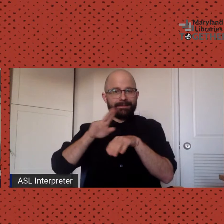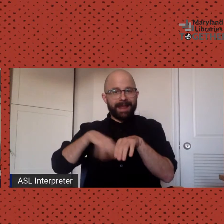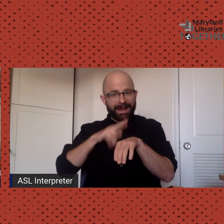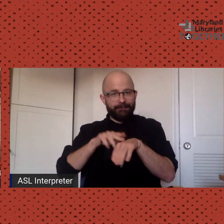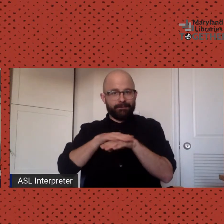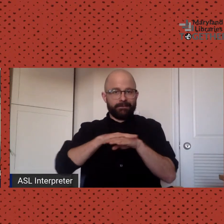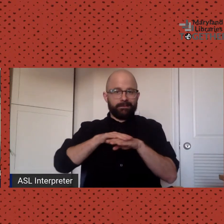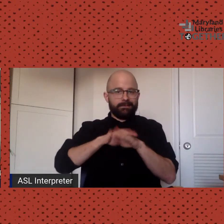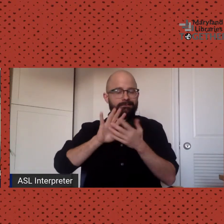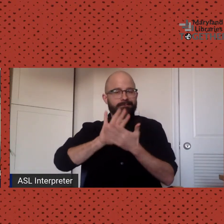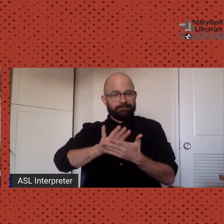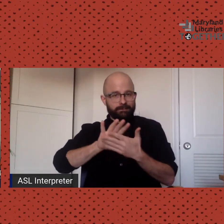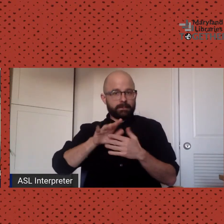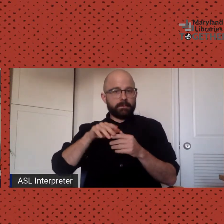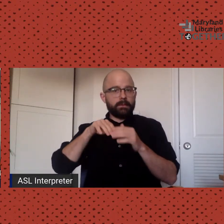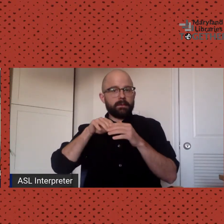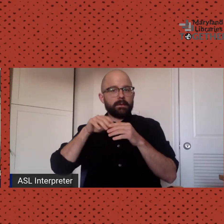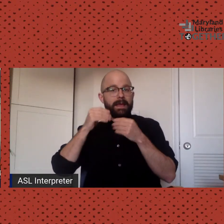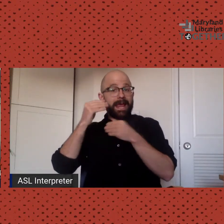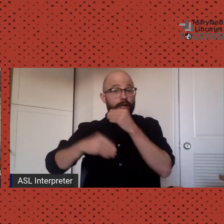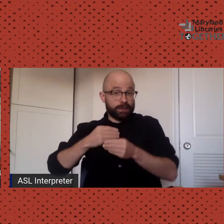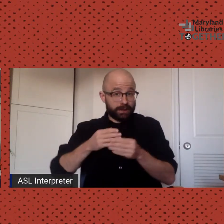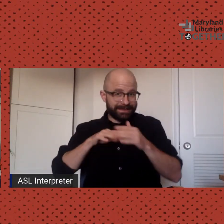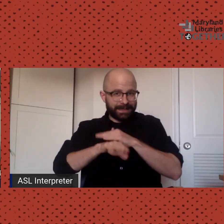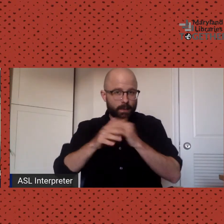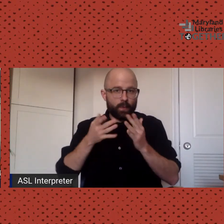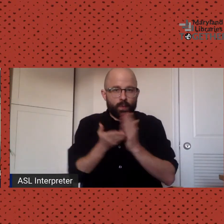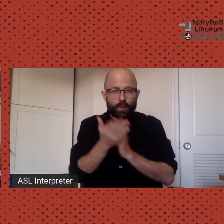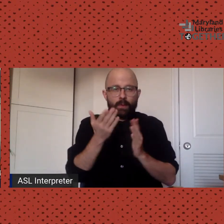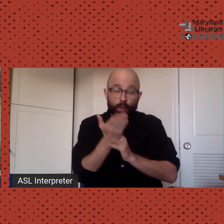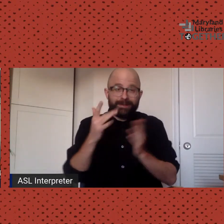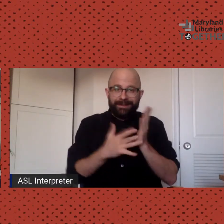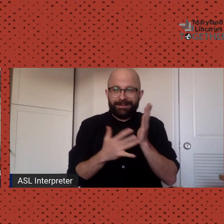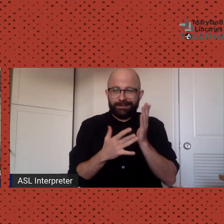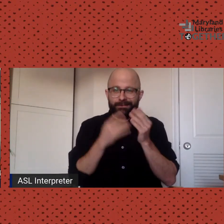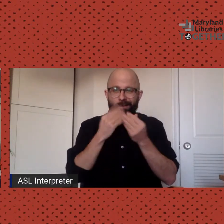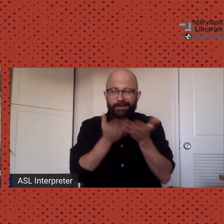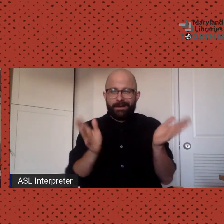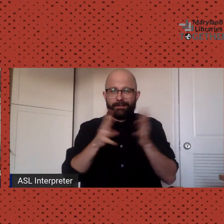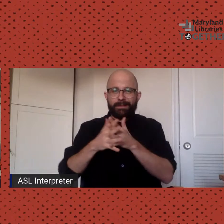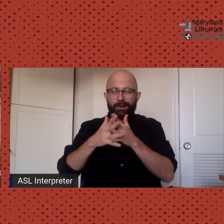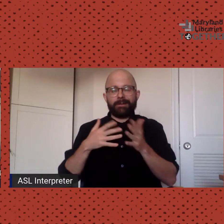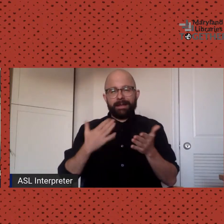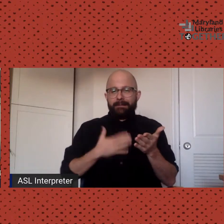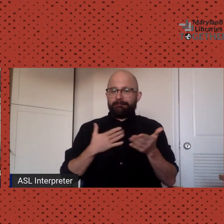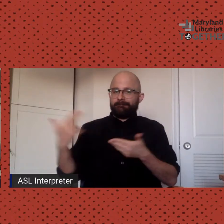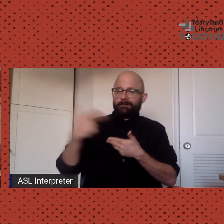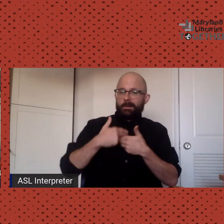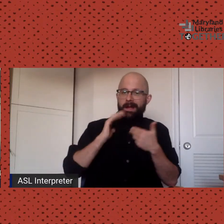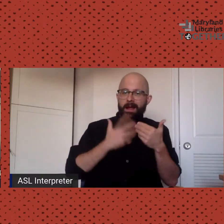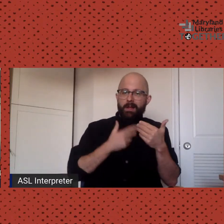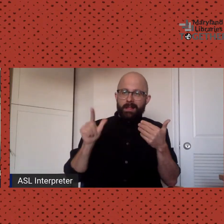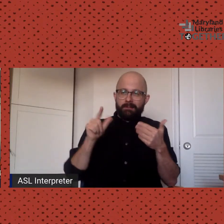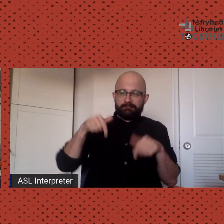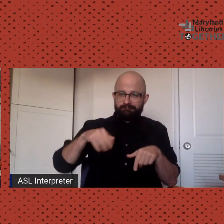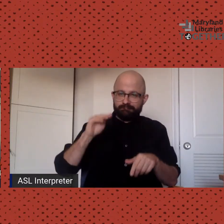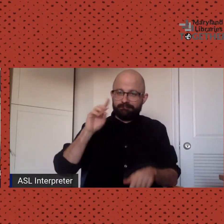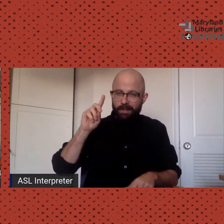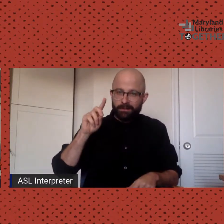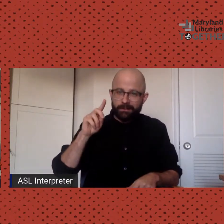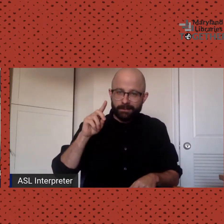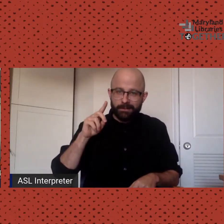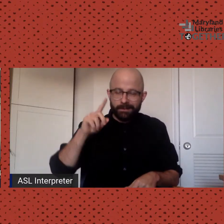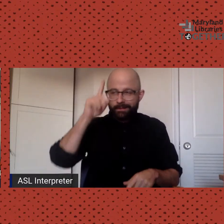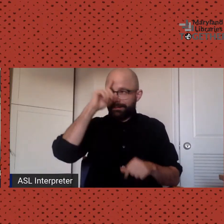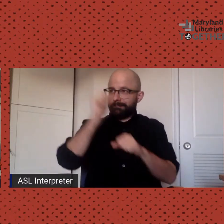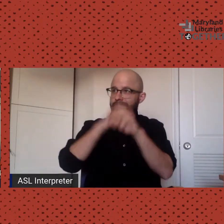more accessible through technology for the general public. We are so grateful that she's joined our libraries in Maryland to imagine